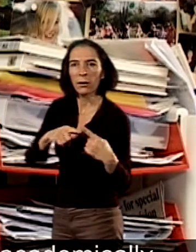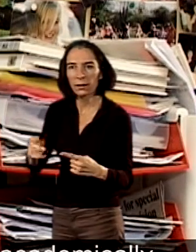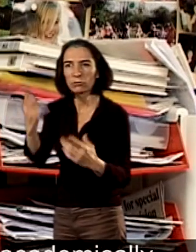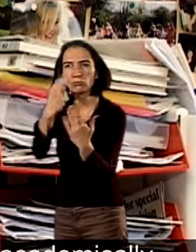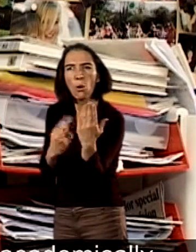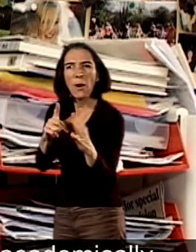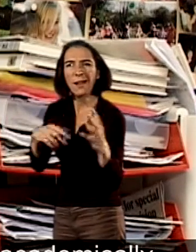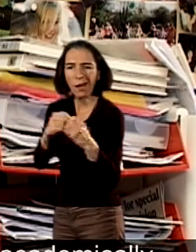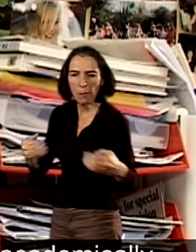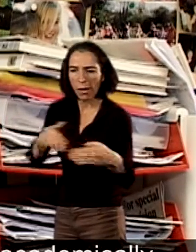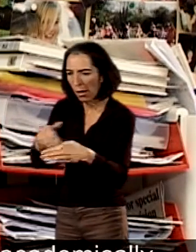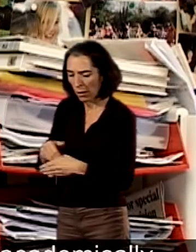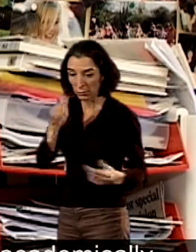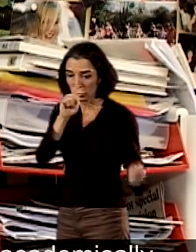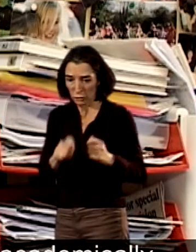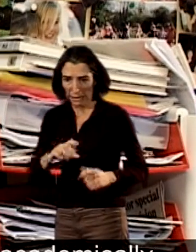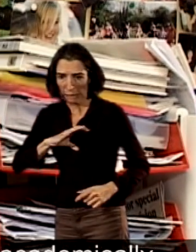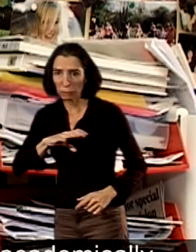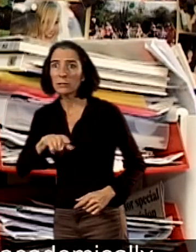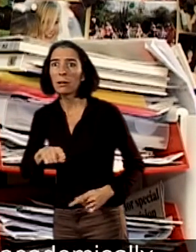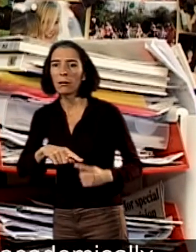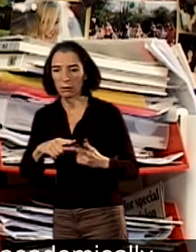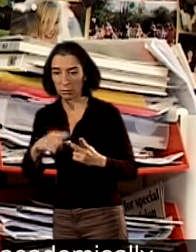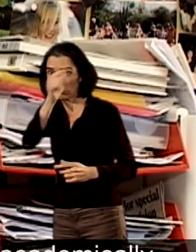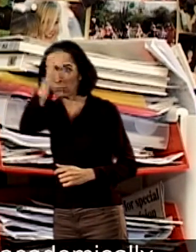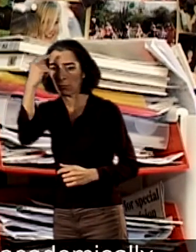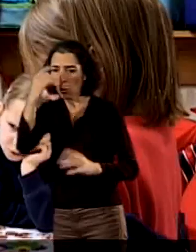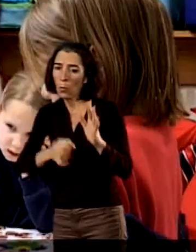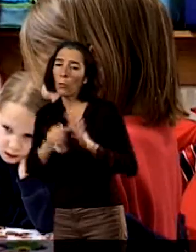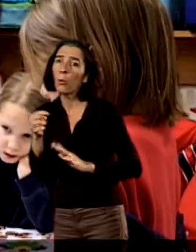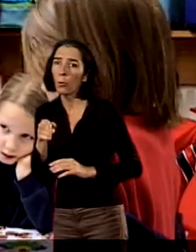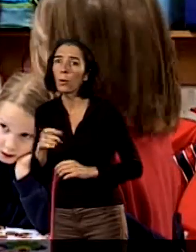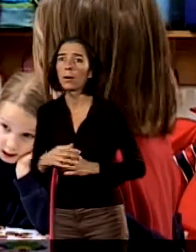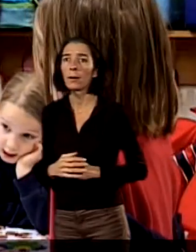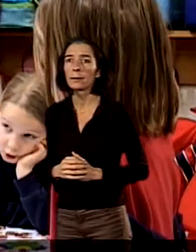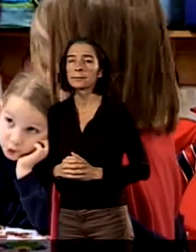changed in character. Academically as well, of course, he's improved.